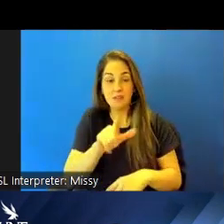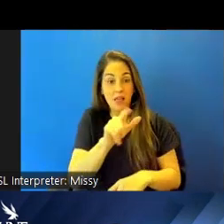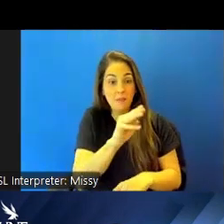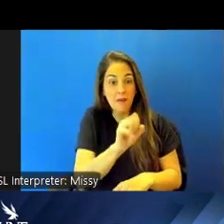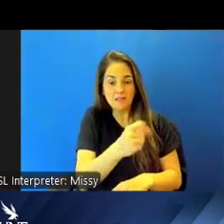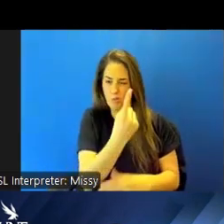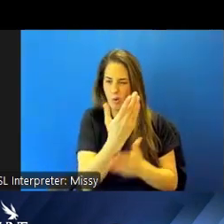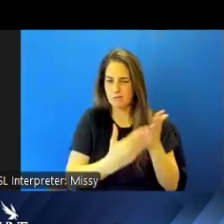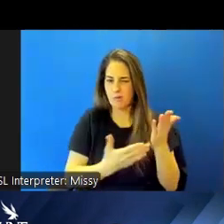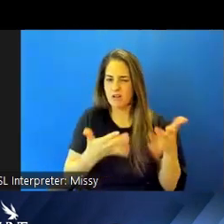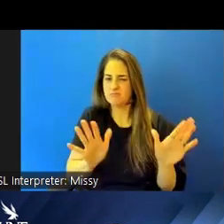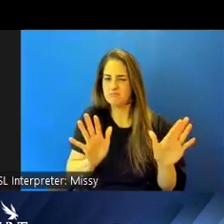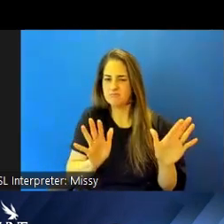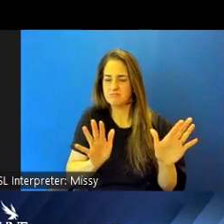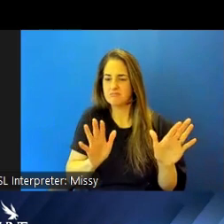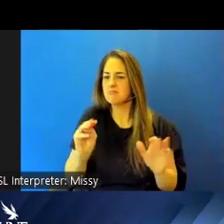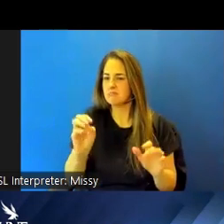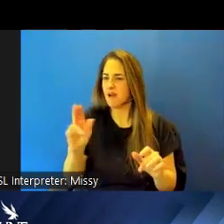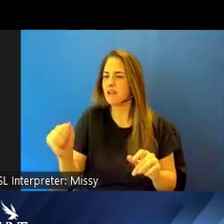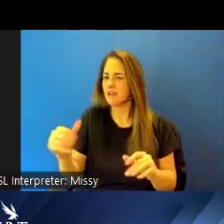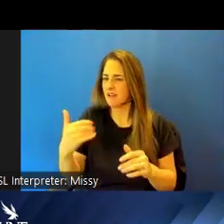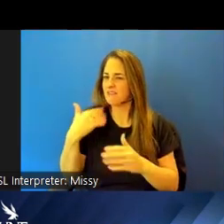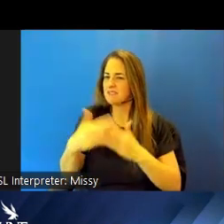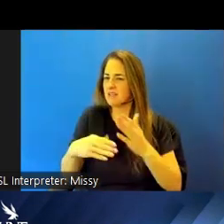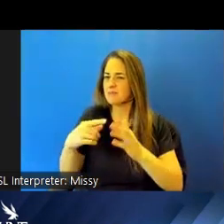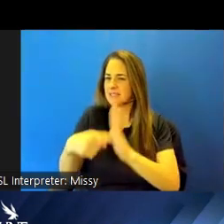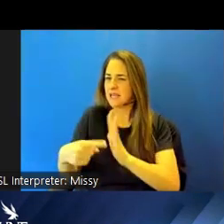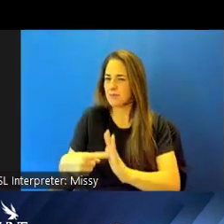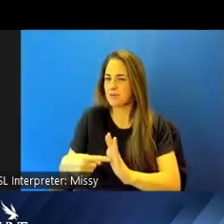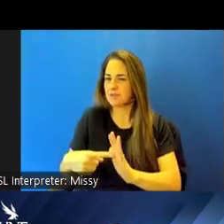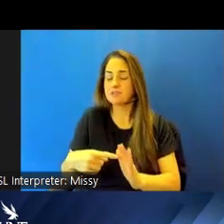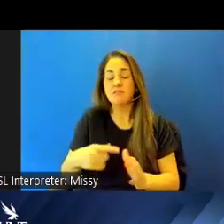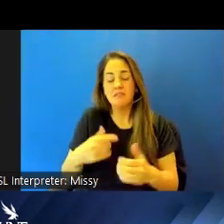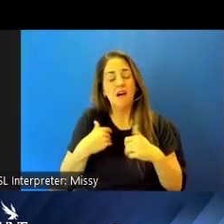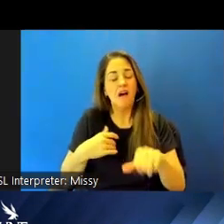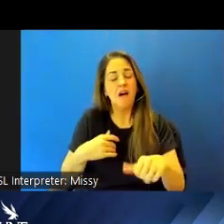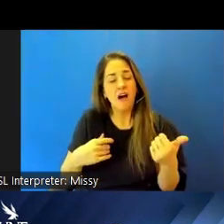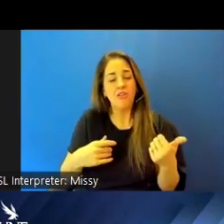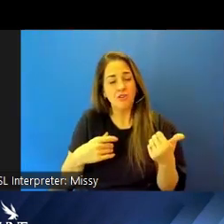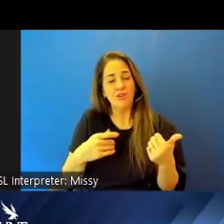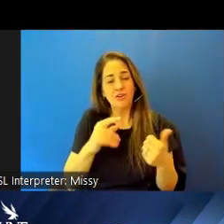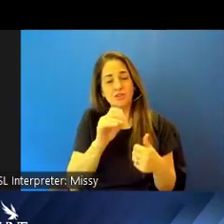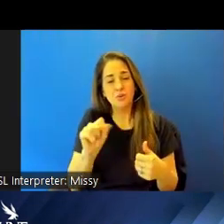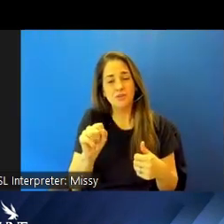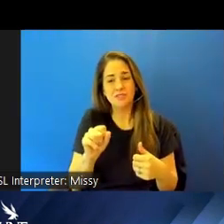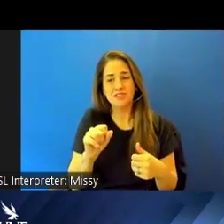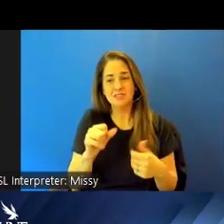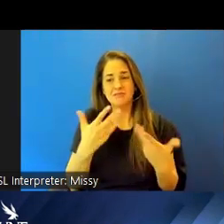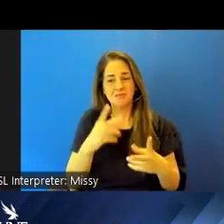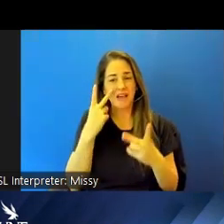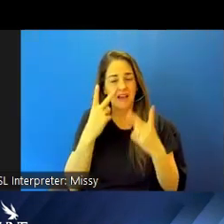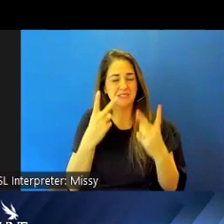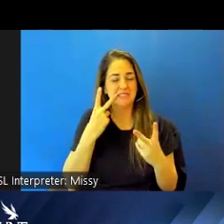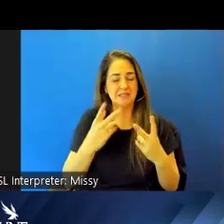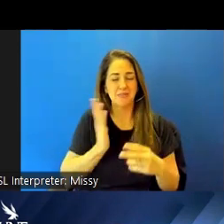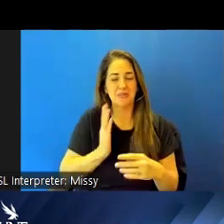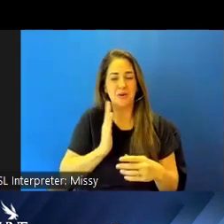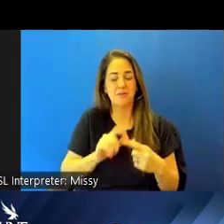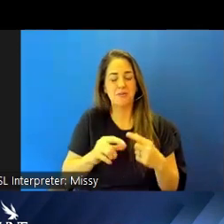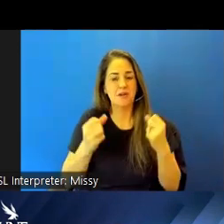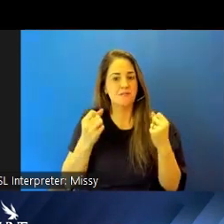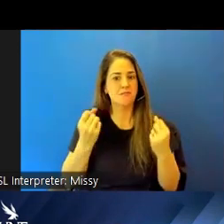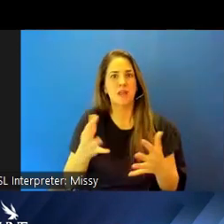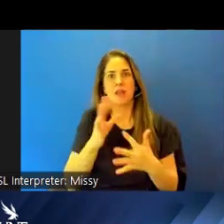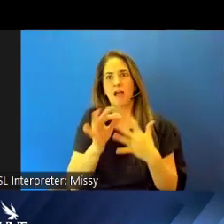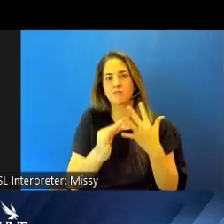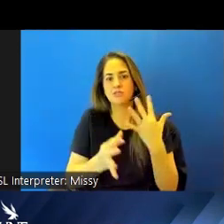it, and Monica shared some great examples of how they're doing it. There are other tools that do similar work. I know that I've seen that pop up, but there's lots of options